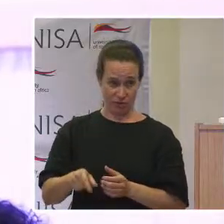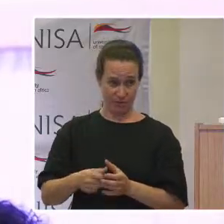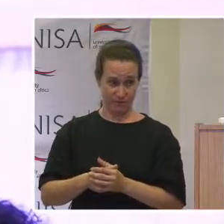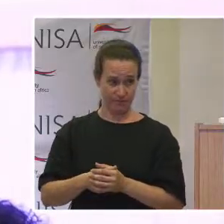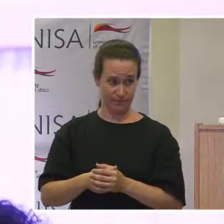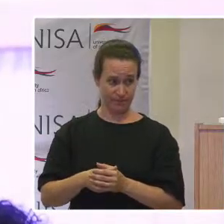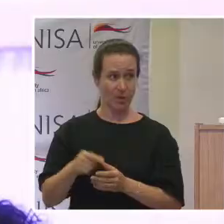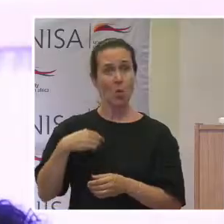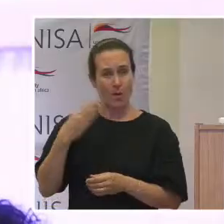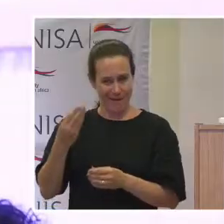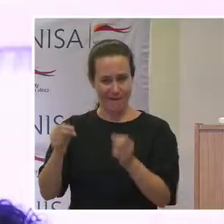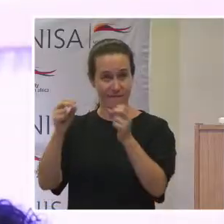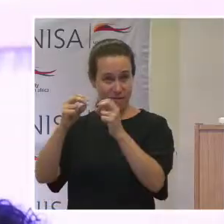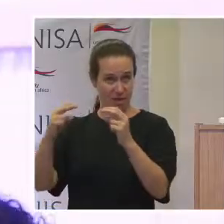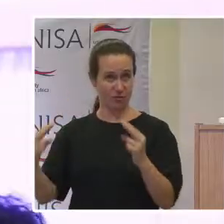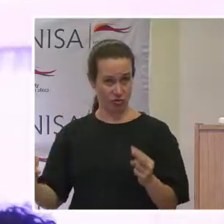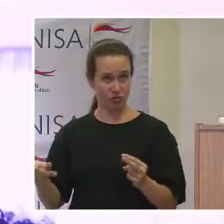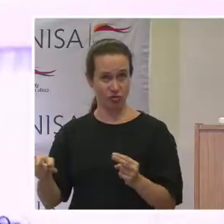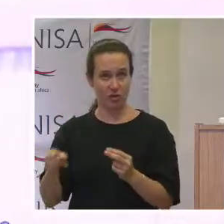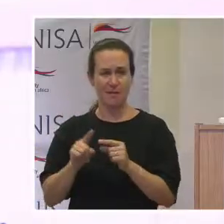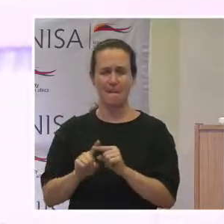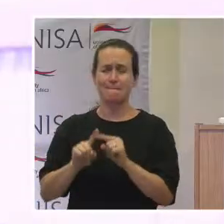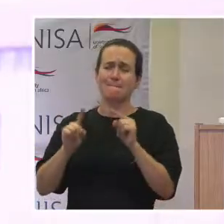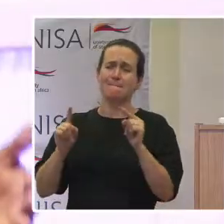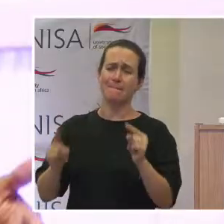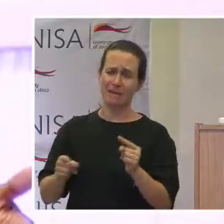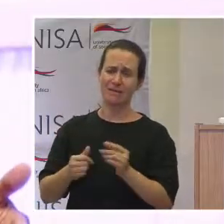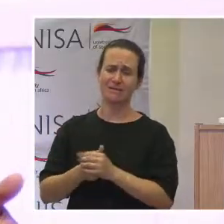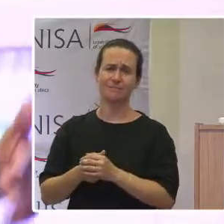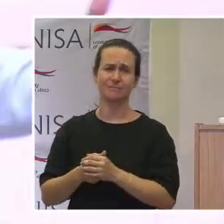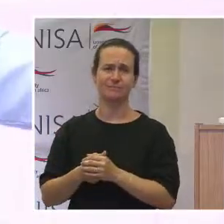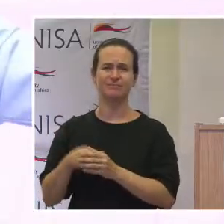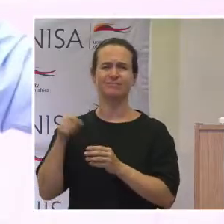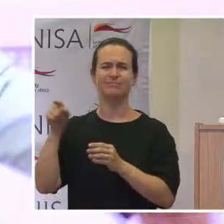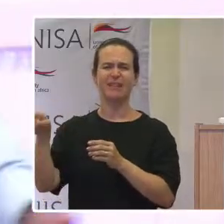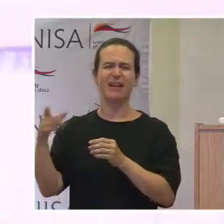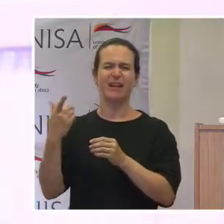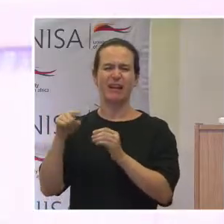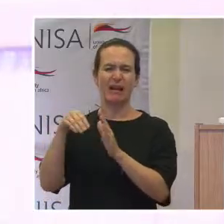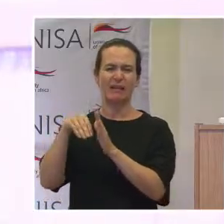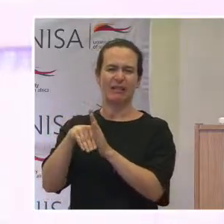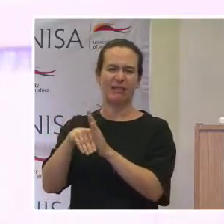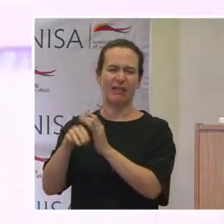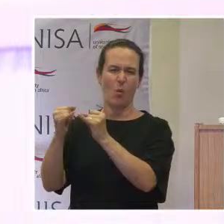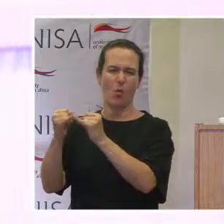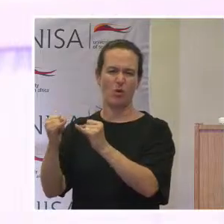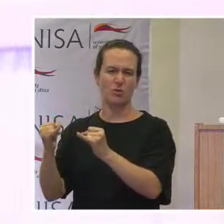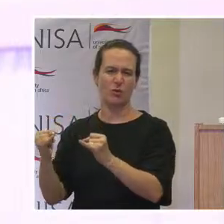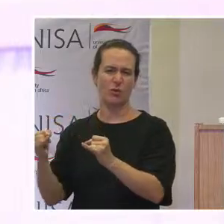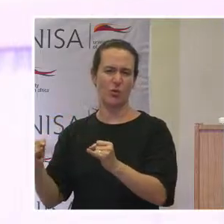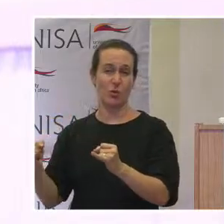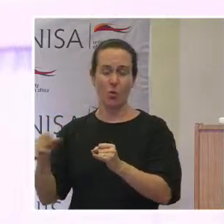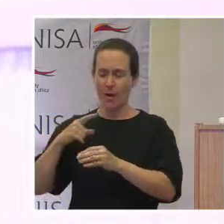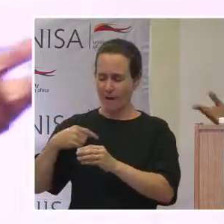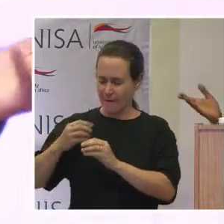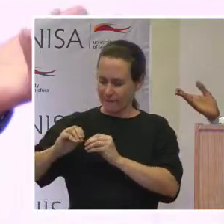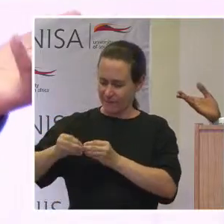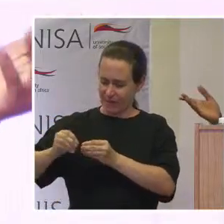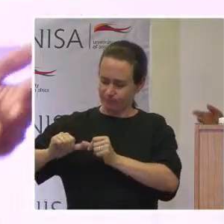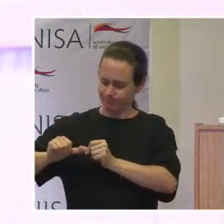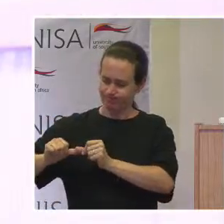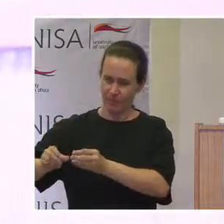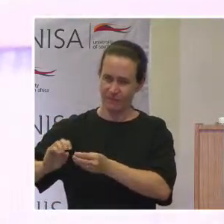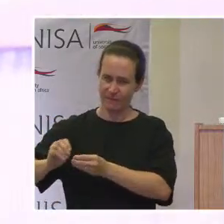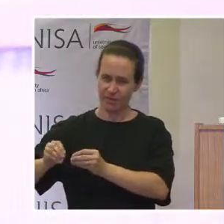we've got the infrastructure. However, it has been allowed to deteriorate. It has not been maintained for